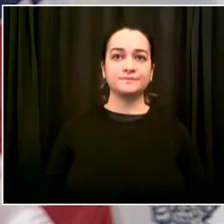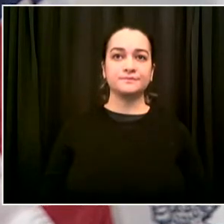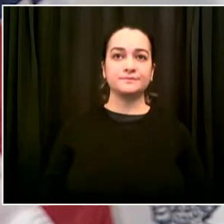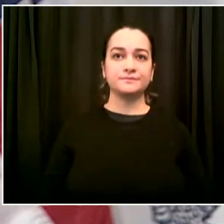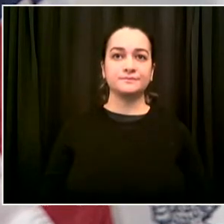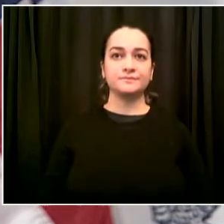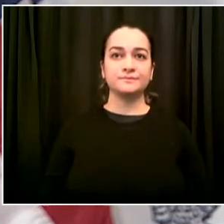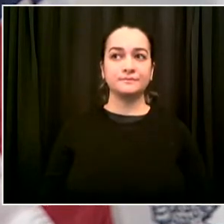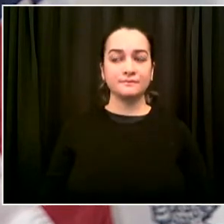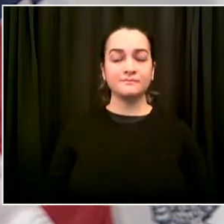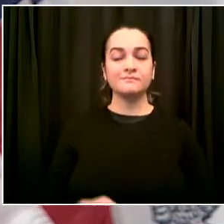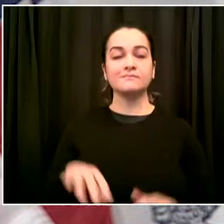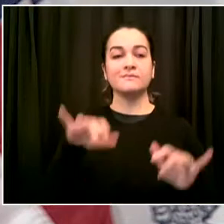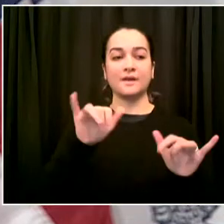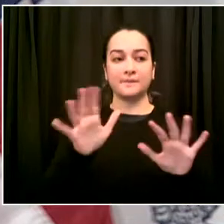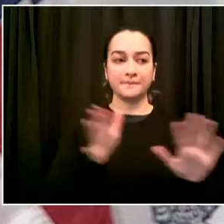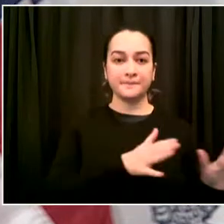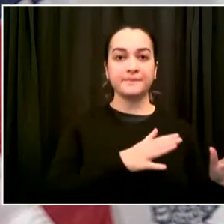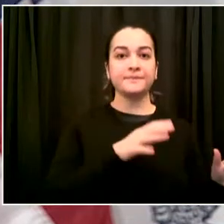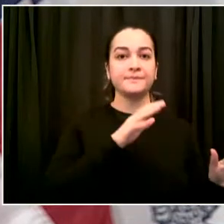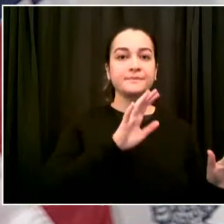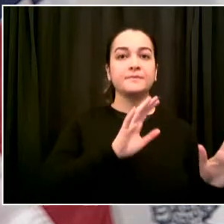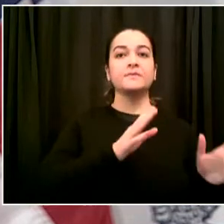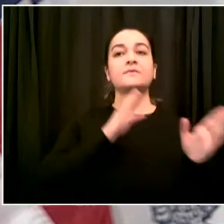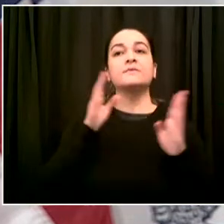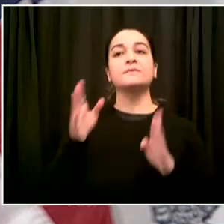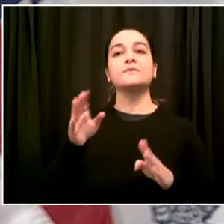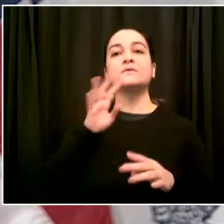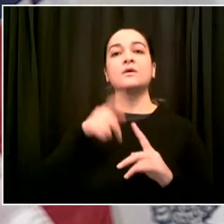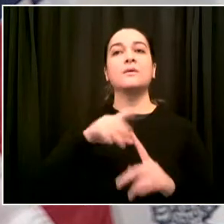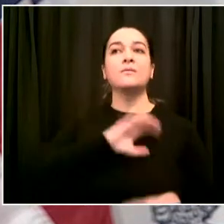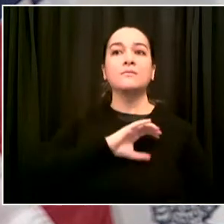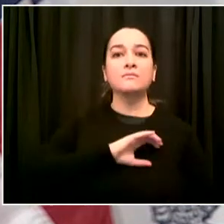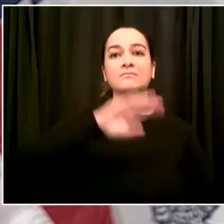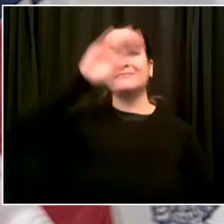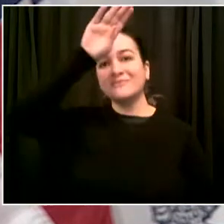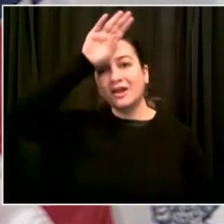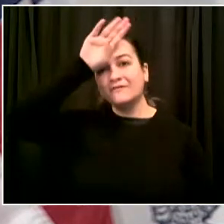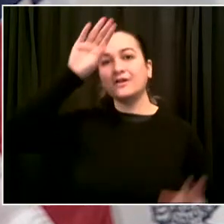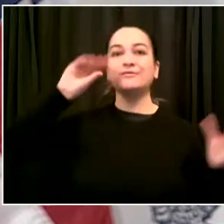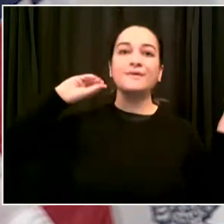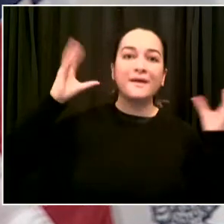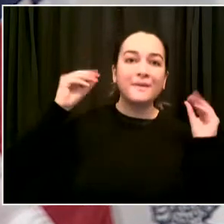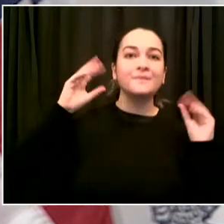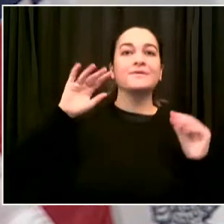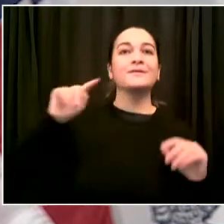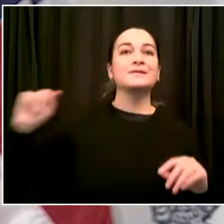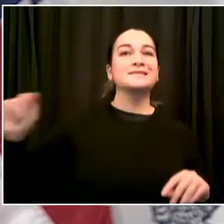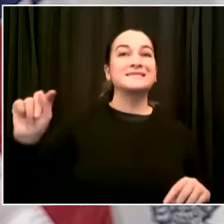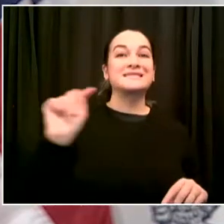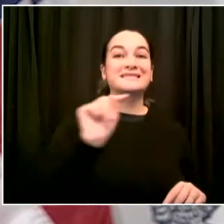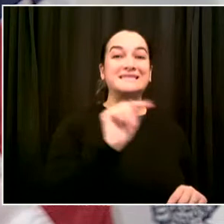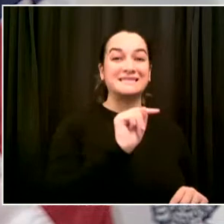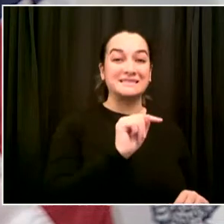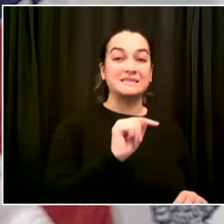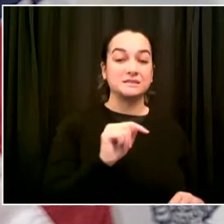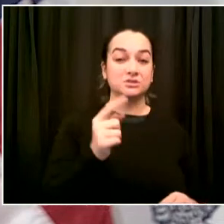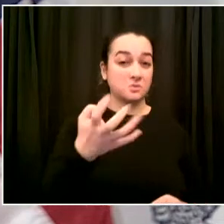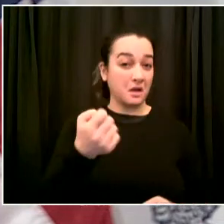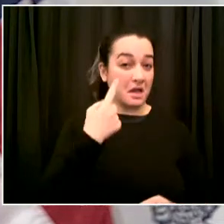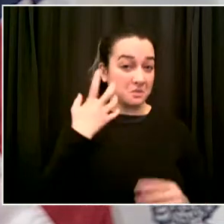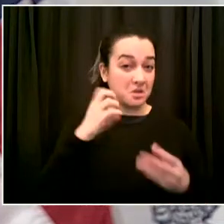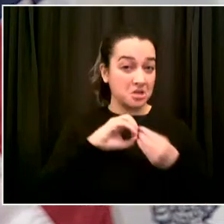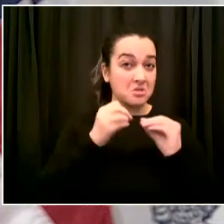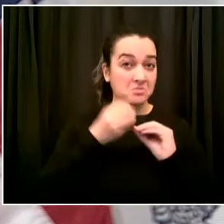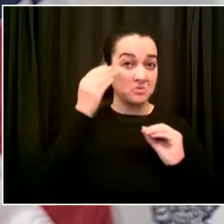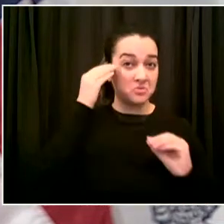data set is a different reality than the general population, though. I want to be very clear about that. And that's a group of folks in specific